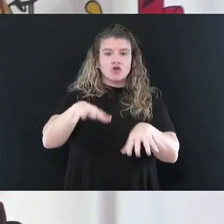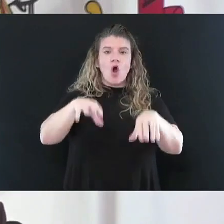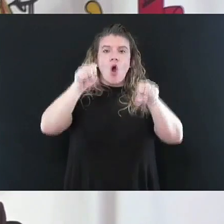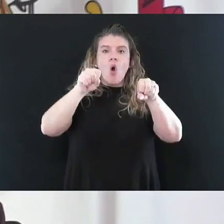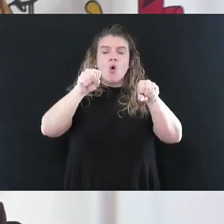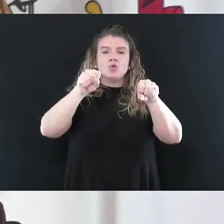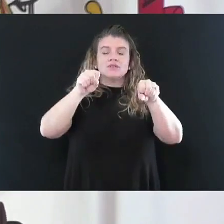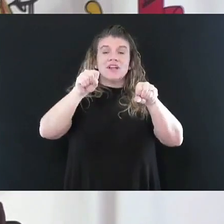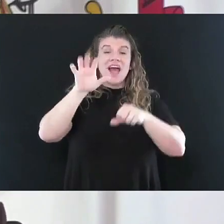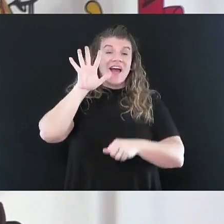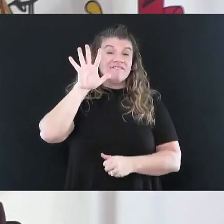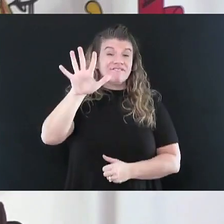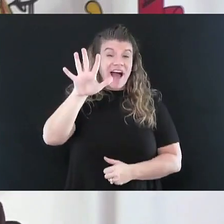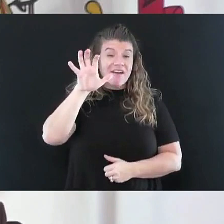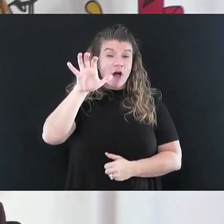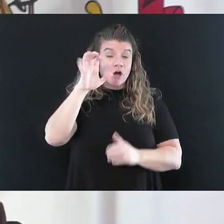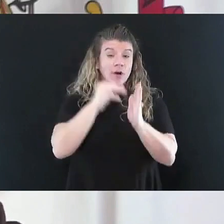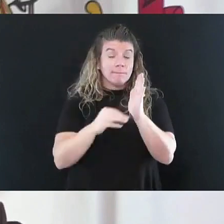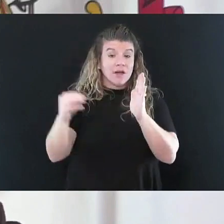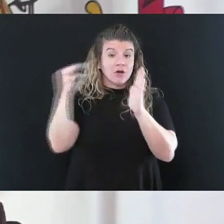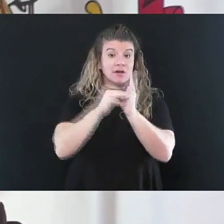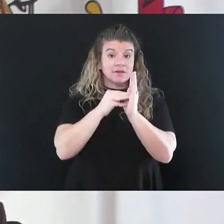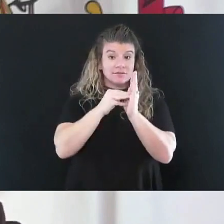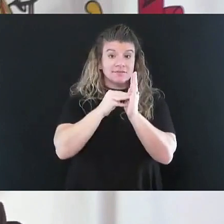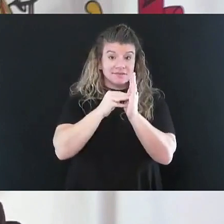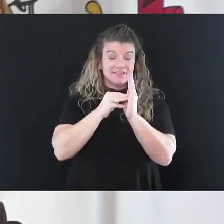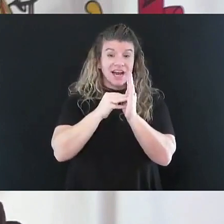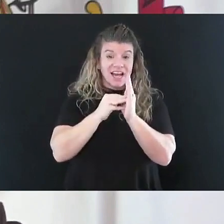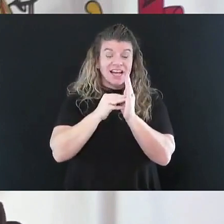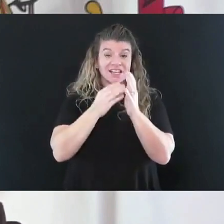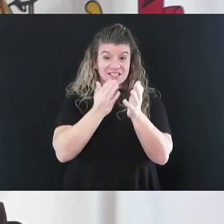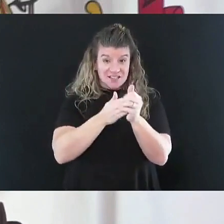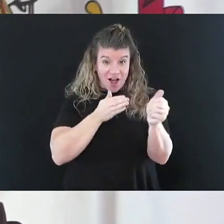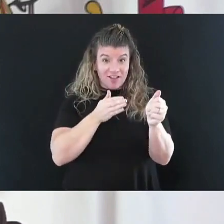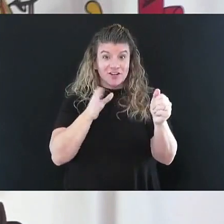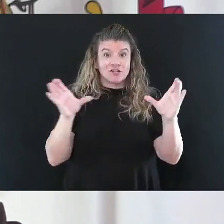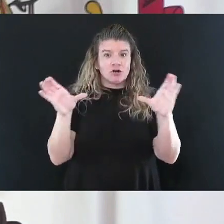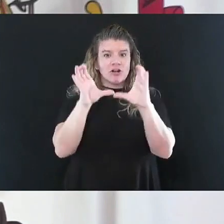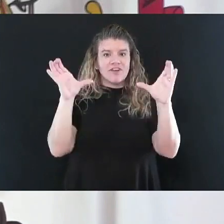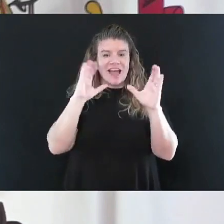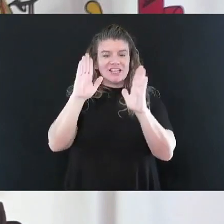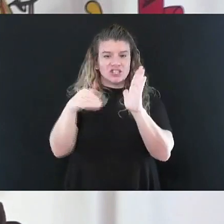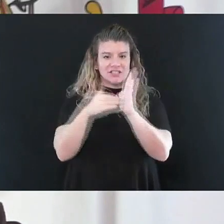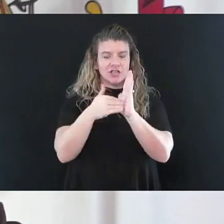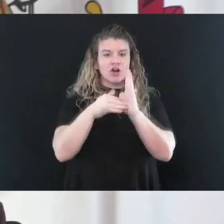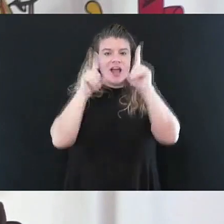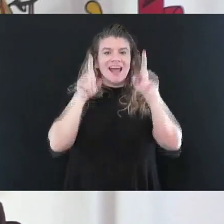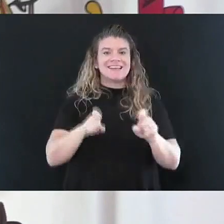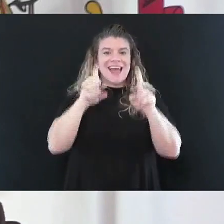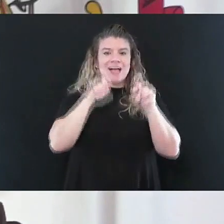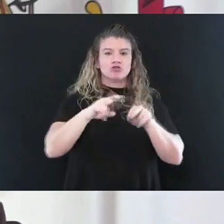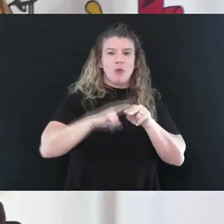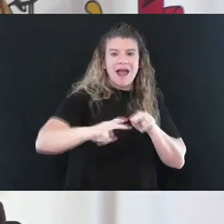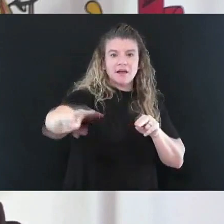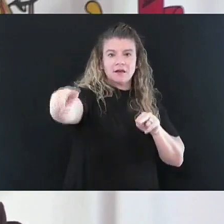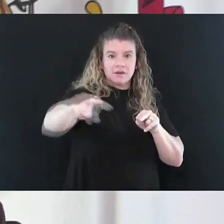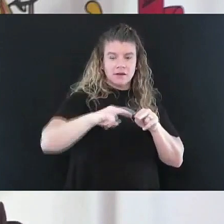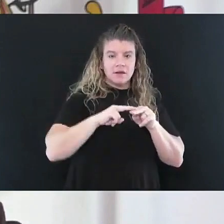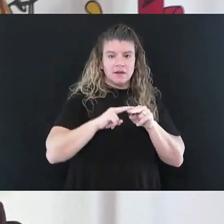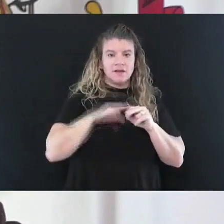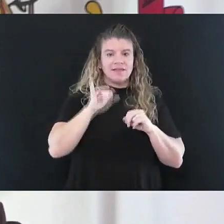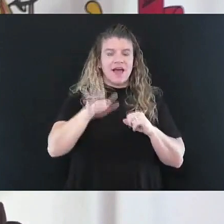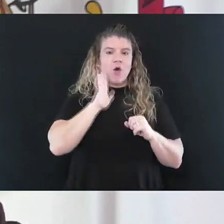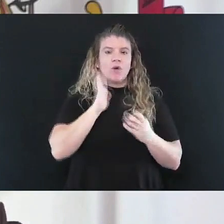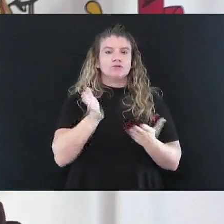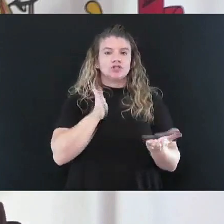a $500 million certification center and test track that will